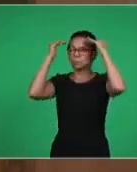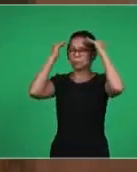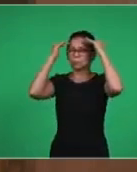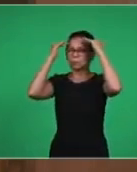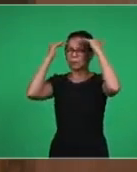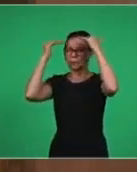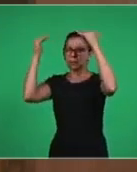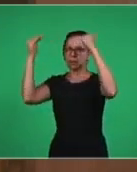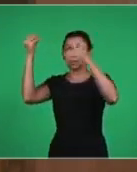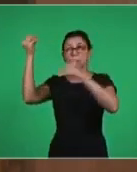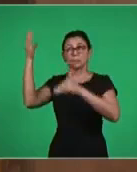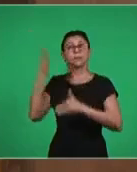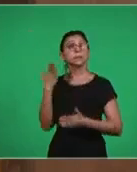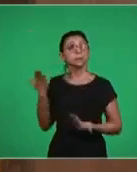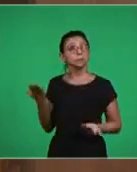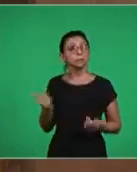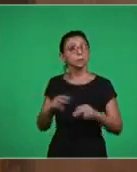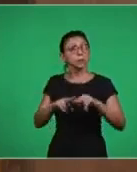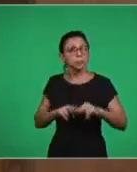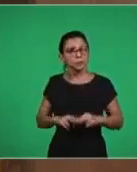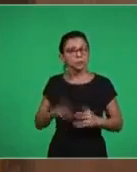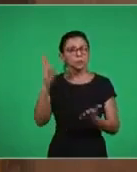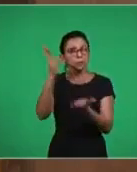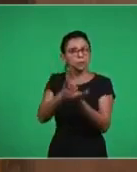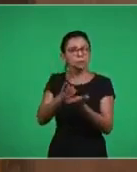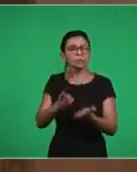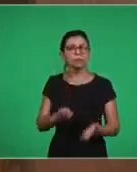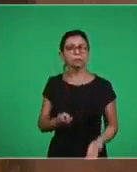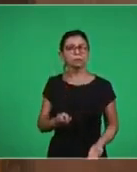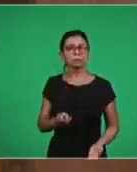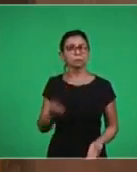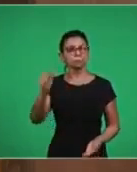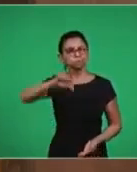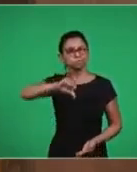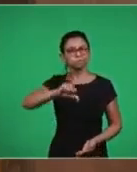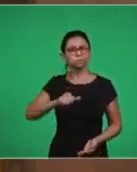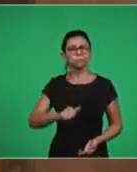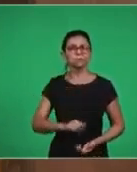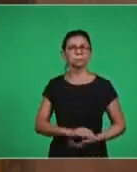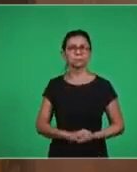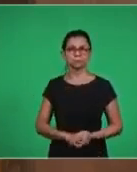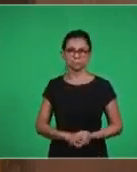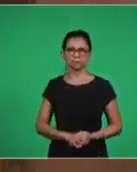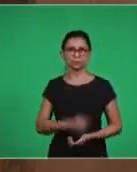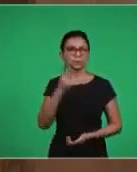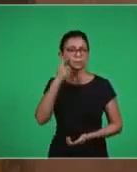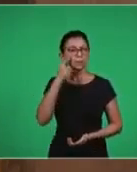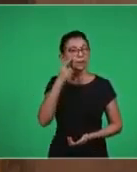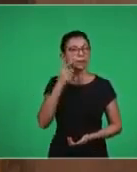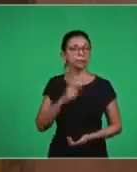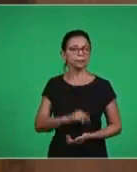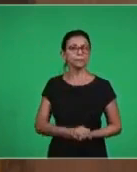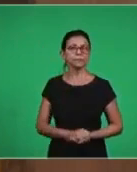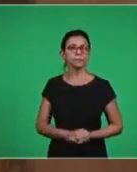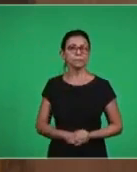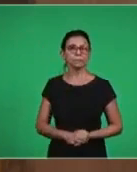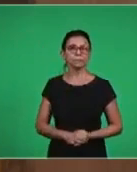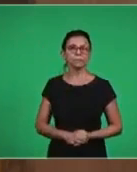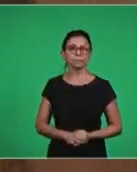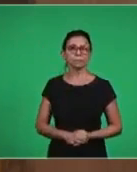answer what is the determination of the Lord. And that's why we see the results. These are the ones who are out